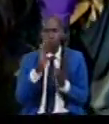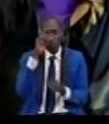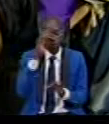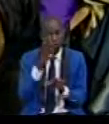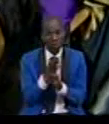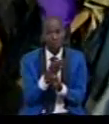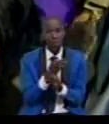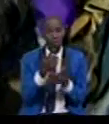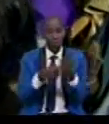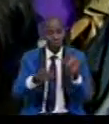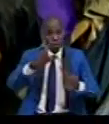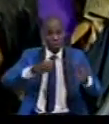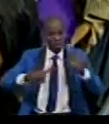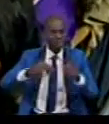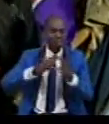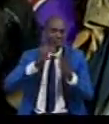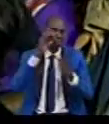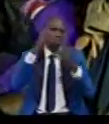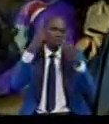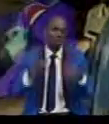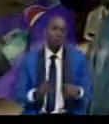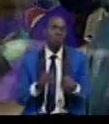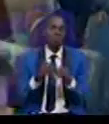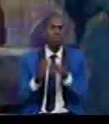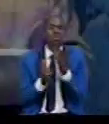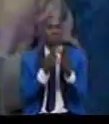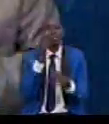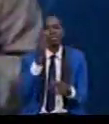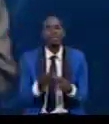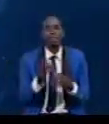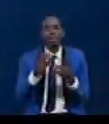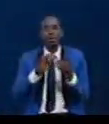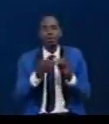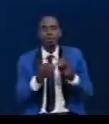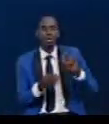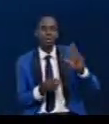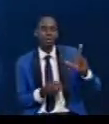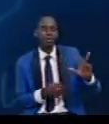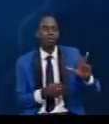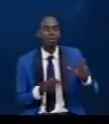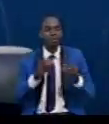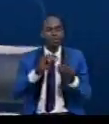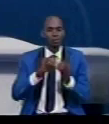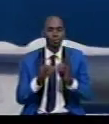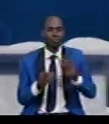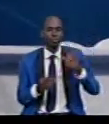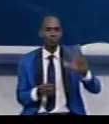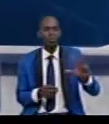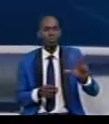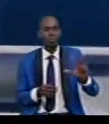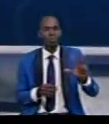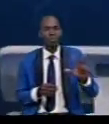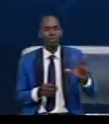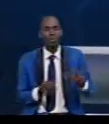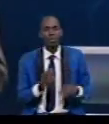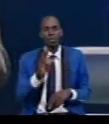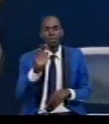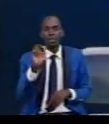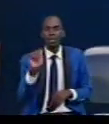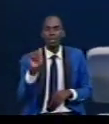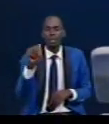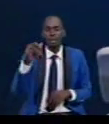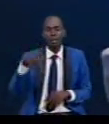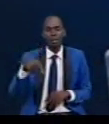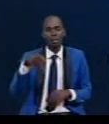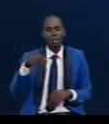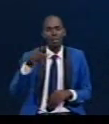happen. We're coming to number three now. Number three, we're looking at applicable freedom